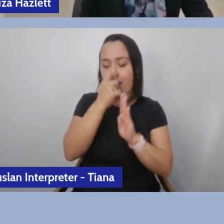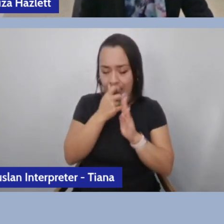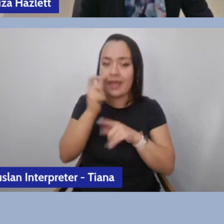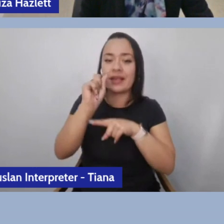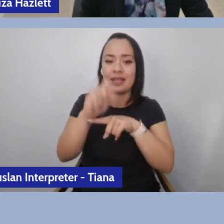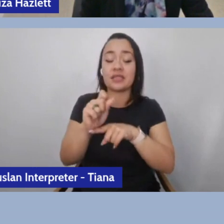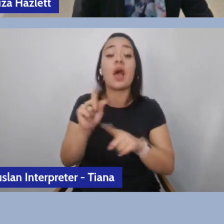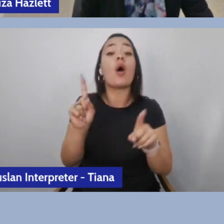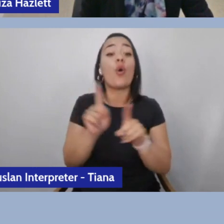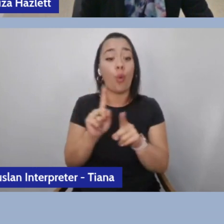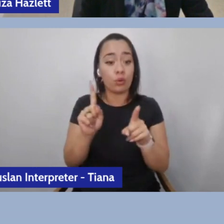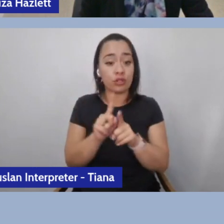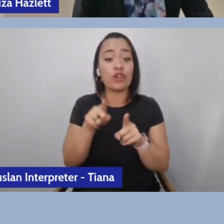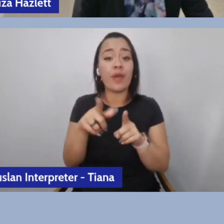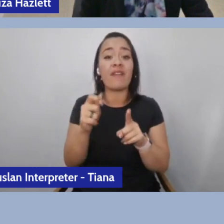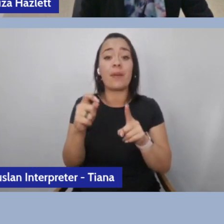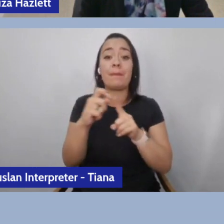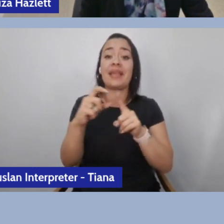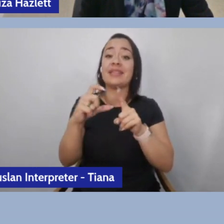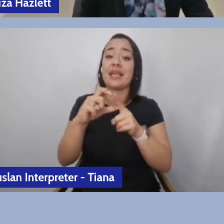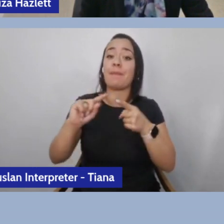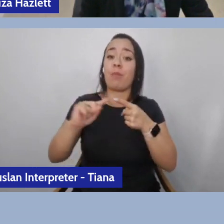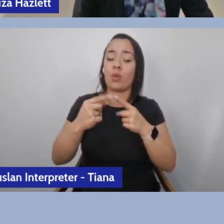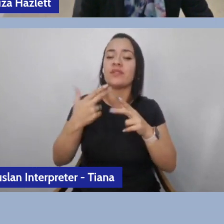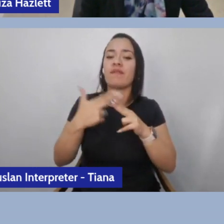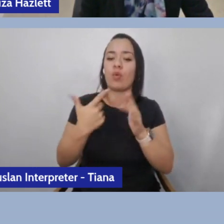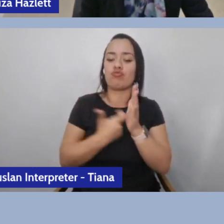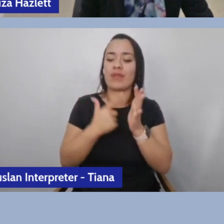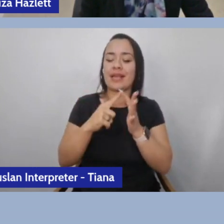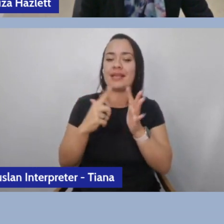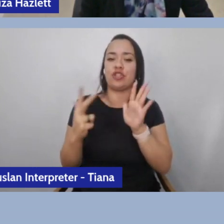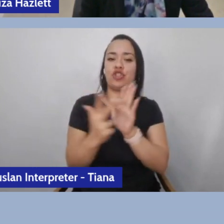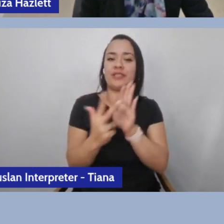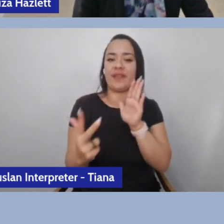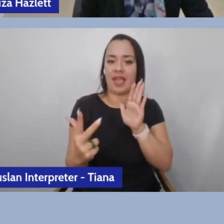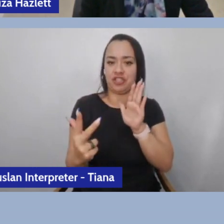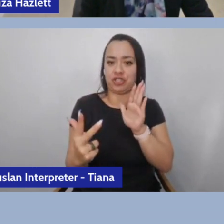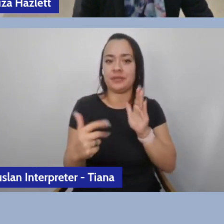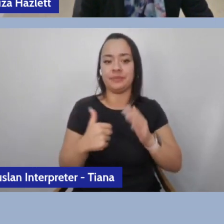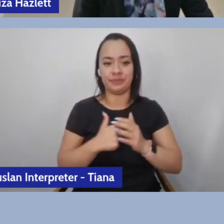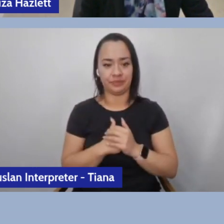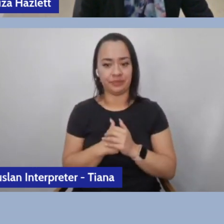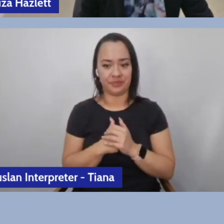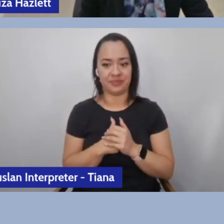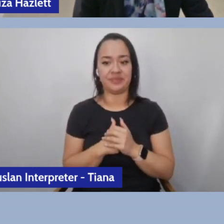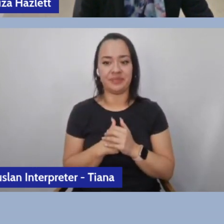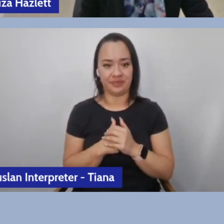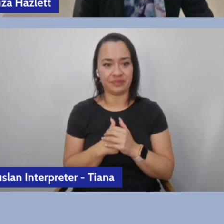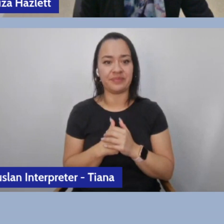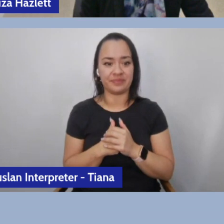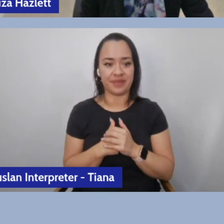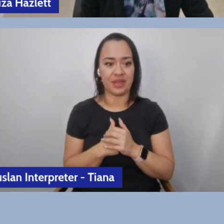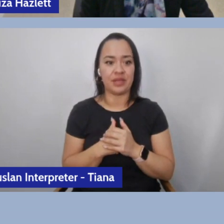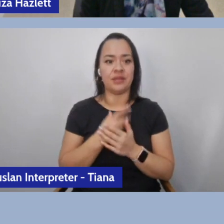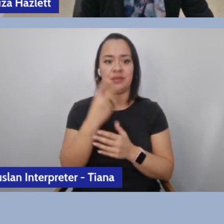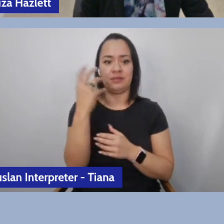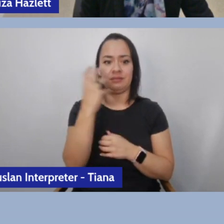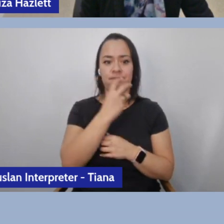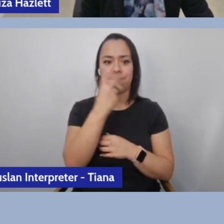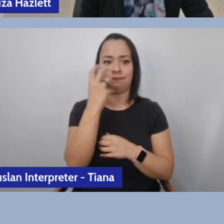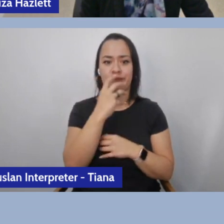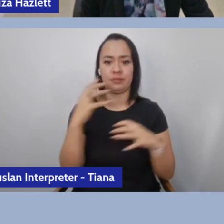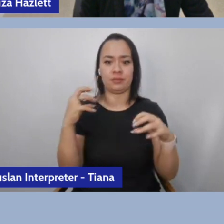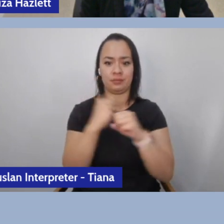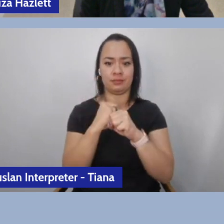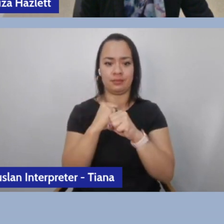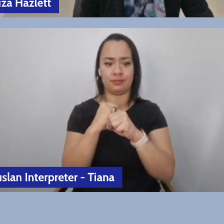recertification. Thank you. Thanks, Jim. We did squash quite a lot of content into 4 hours.